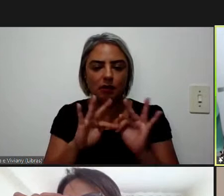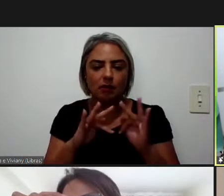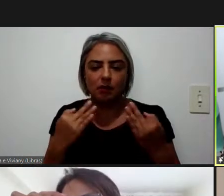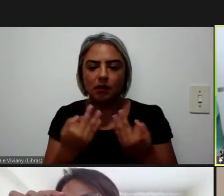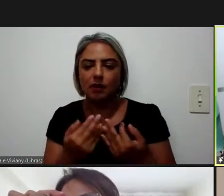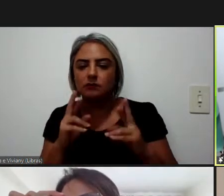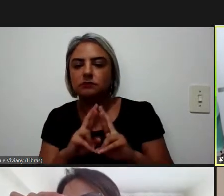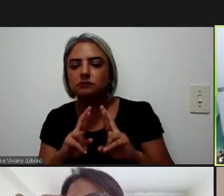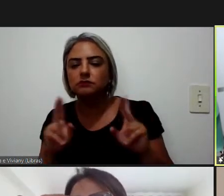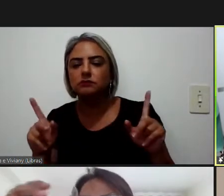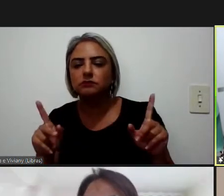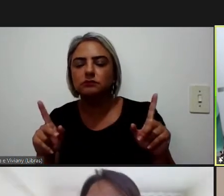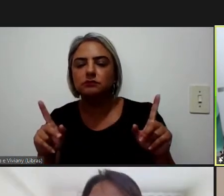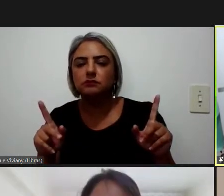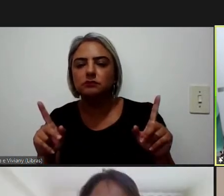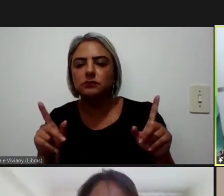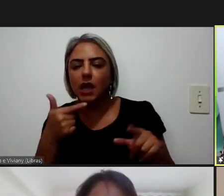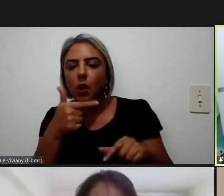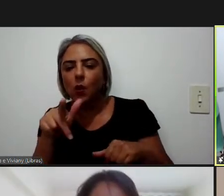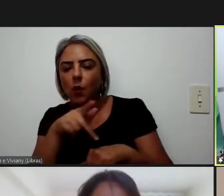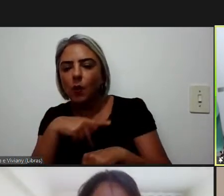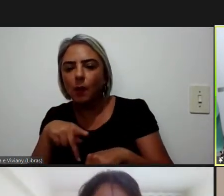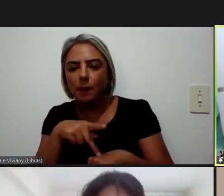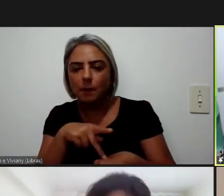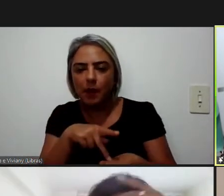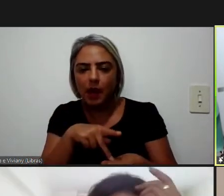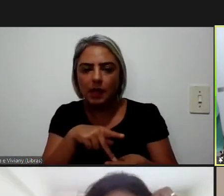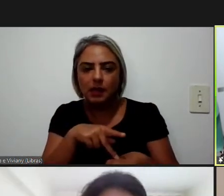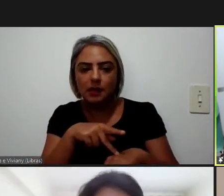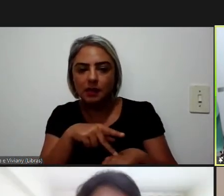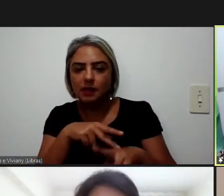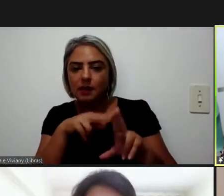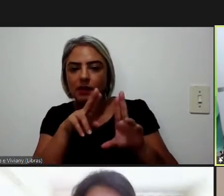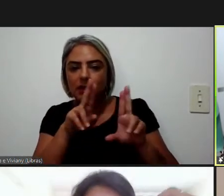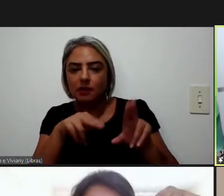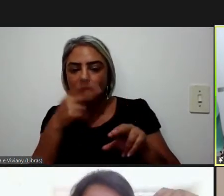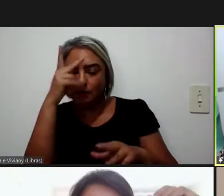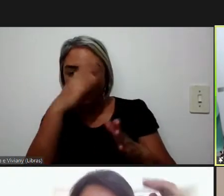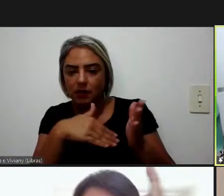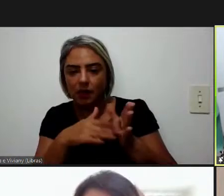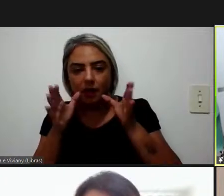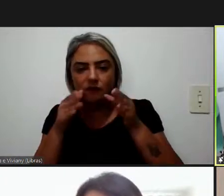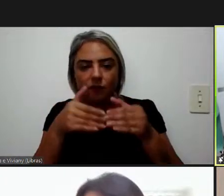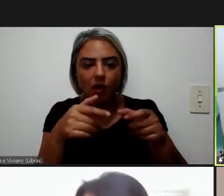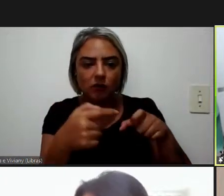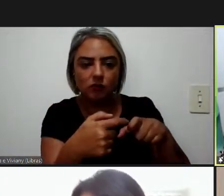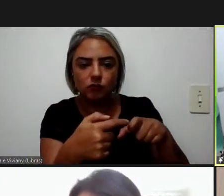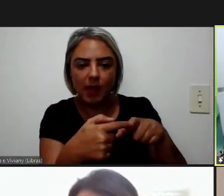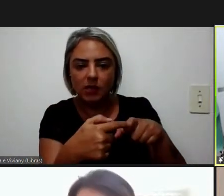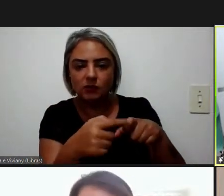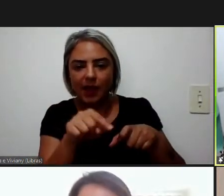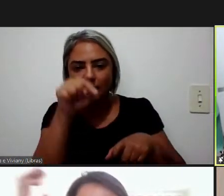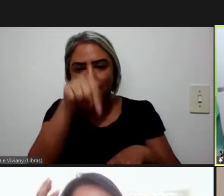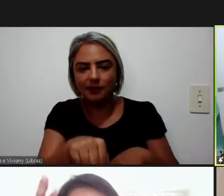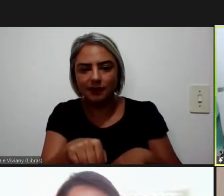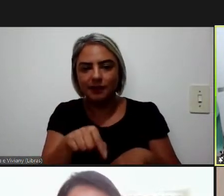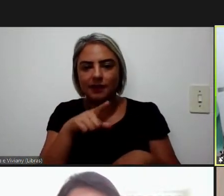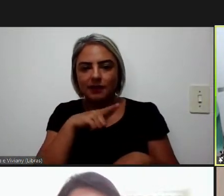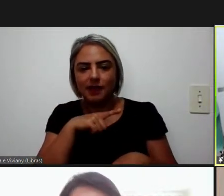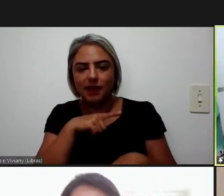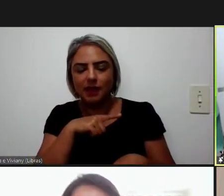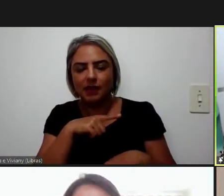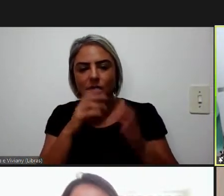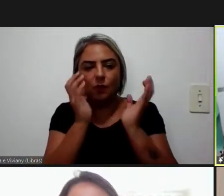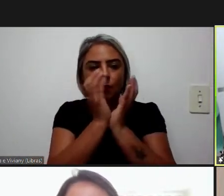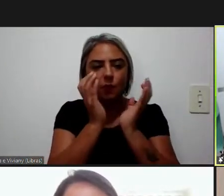50,000 teams of family health, and that's a differential in Brazil, because in the other